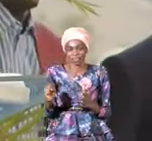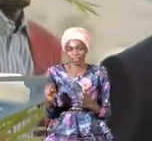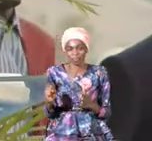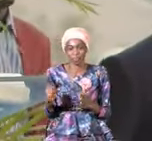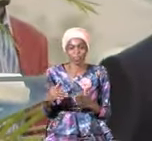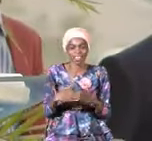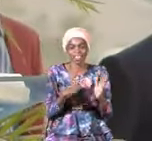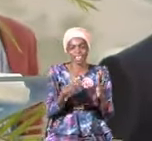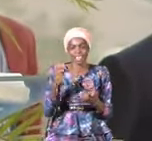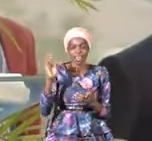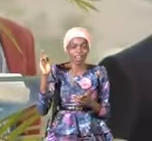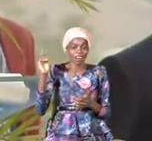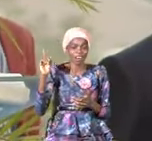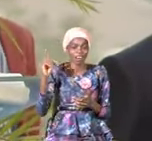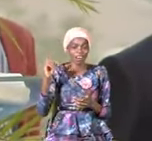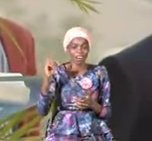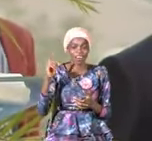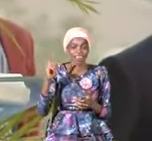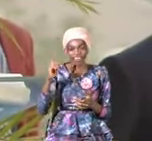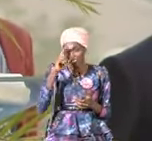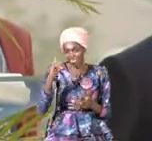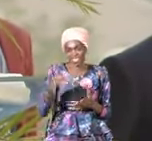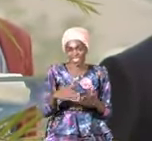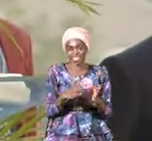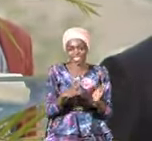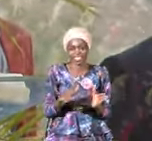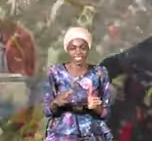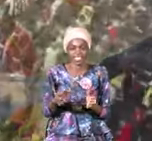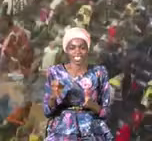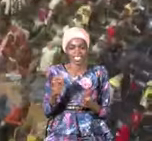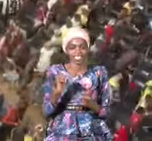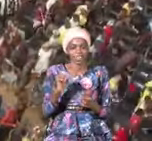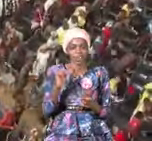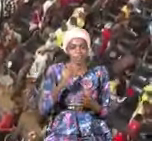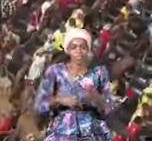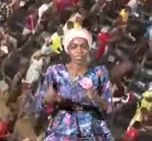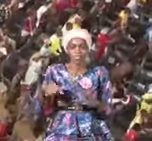excellence. Want to go, what do we say to our Daddy? Thank